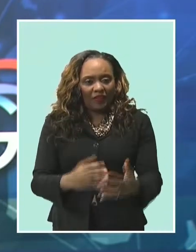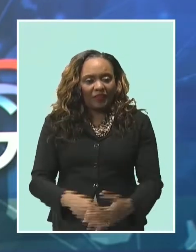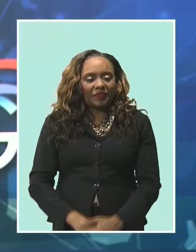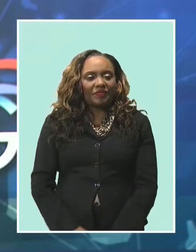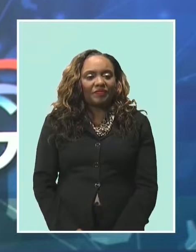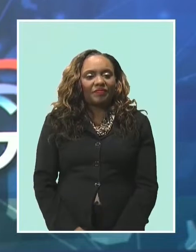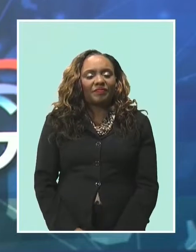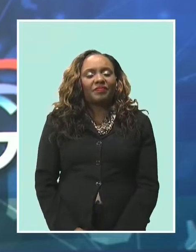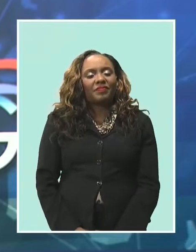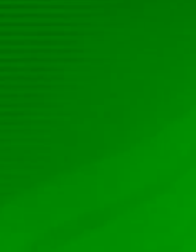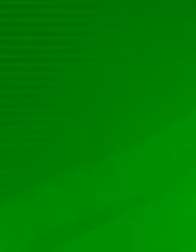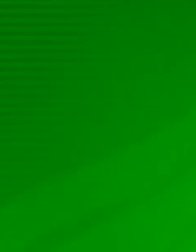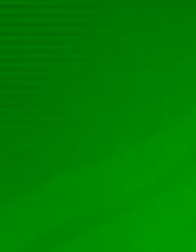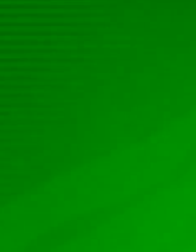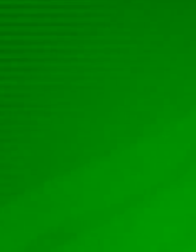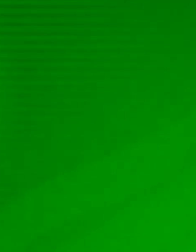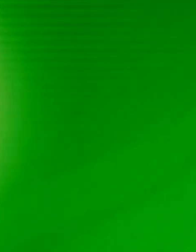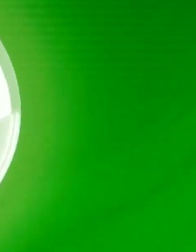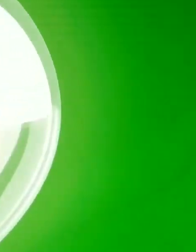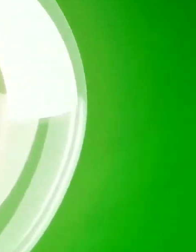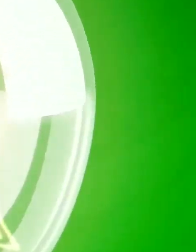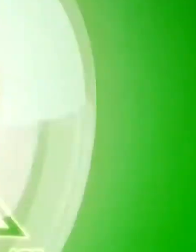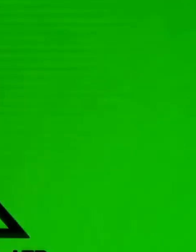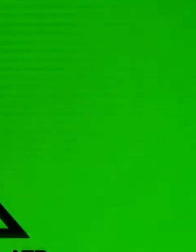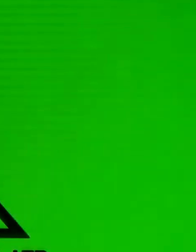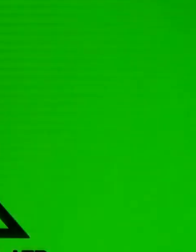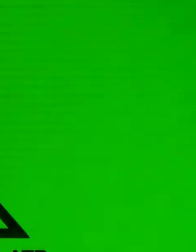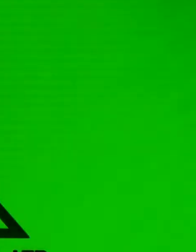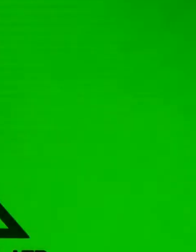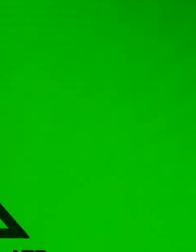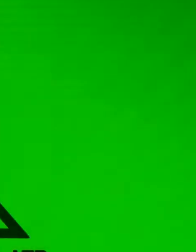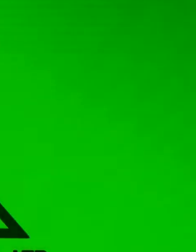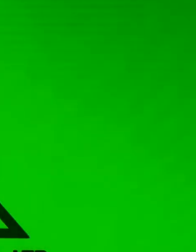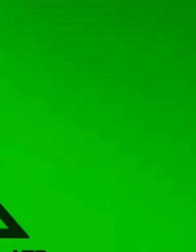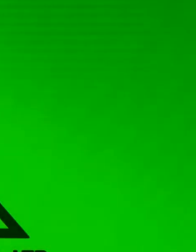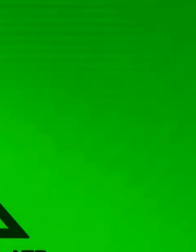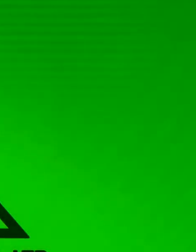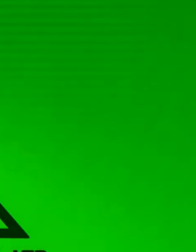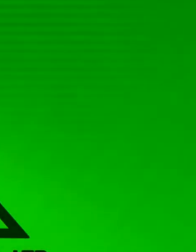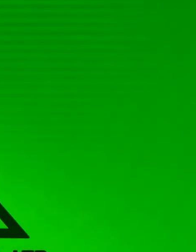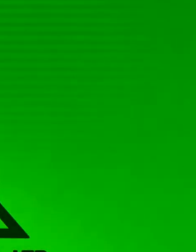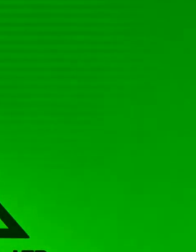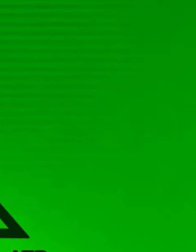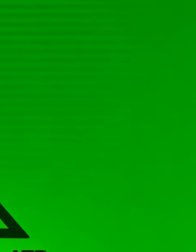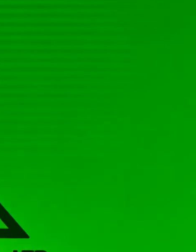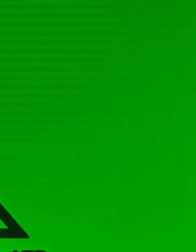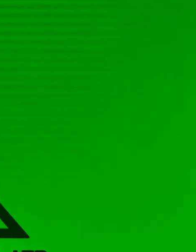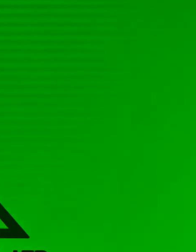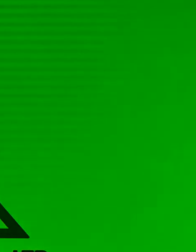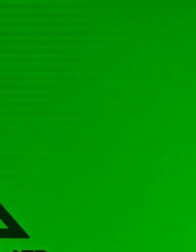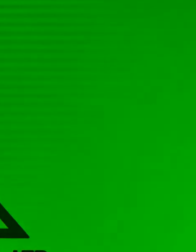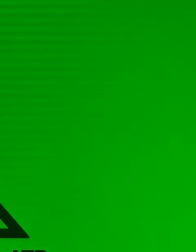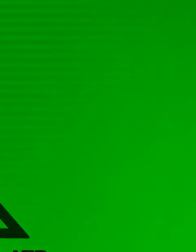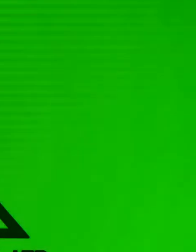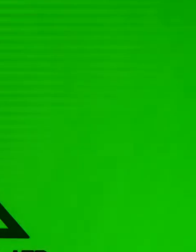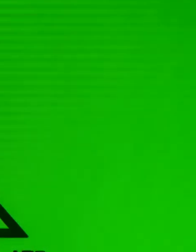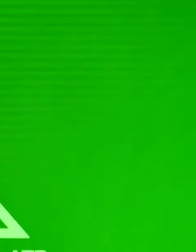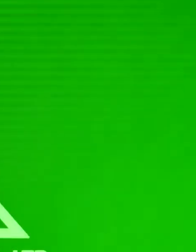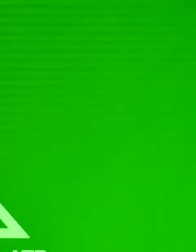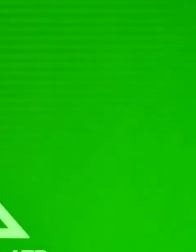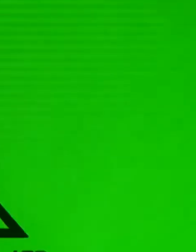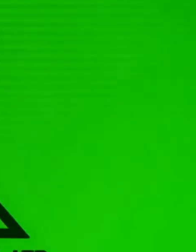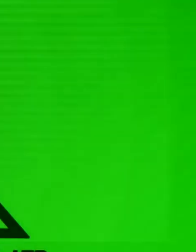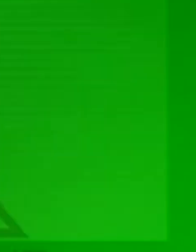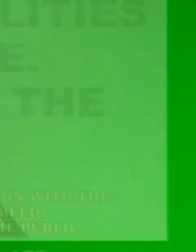Insurance. This tip of the day is brought to you by Cooperators General Insurance Company Limited. Insurance the way you want